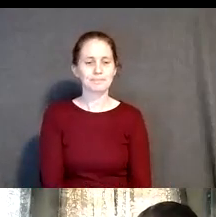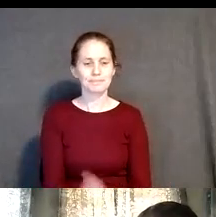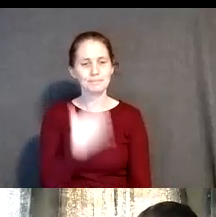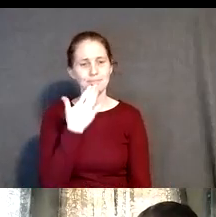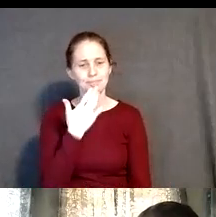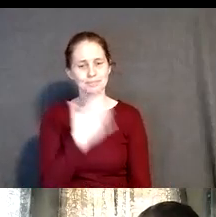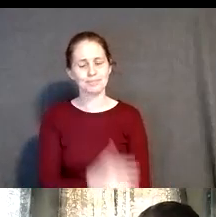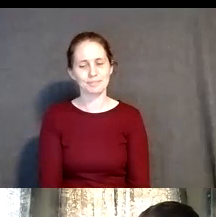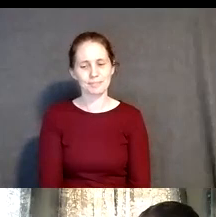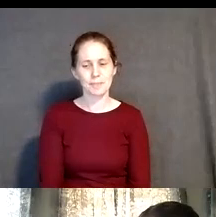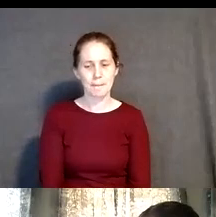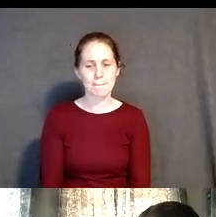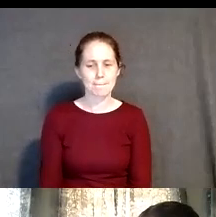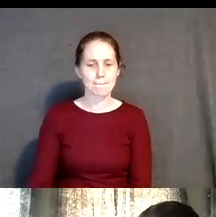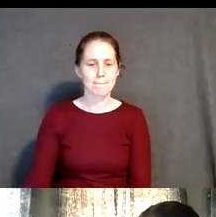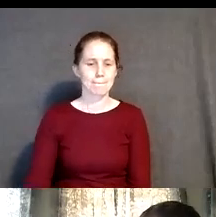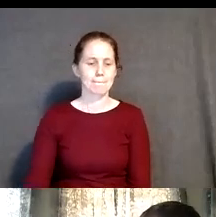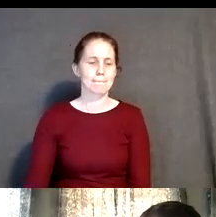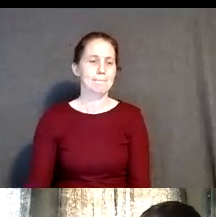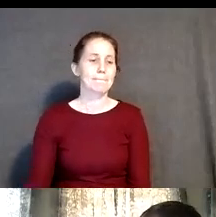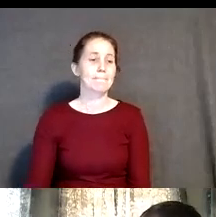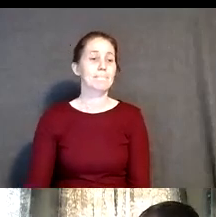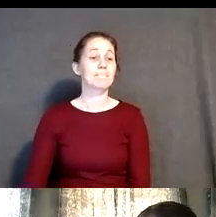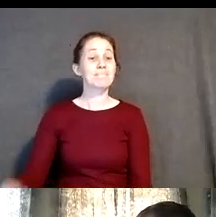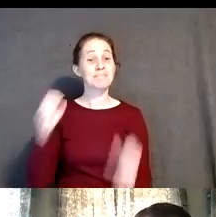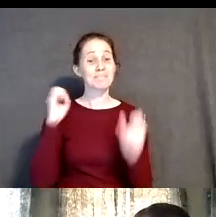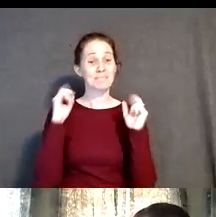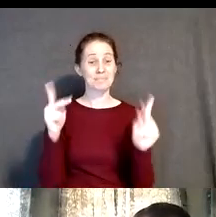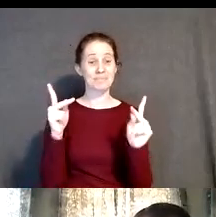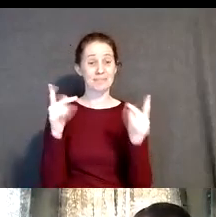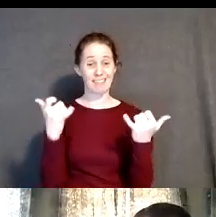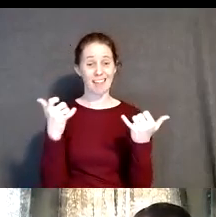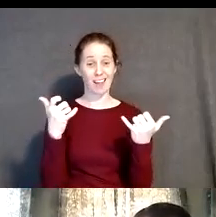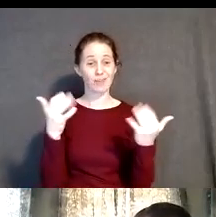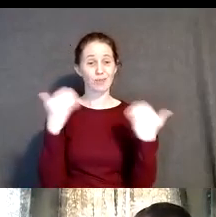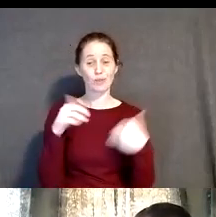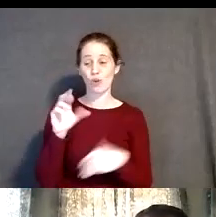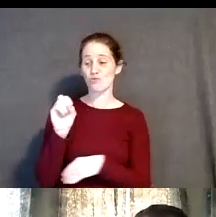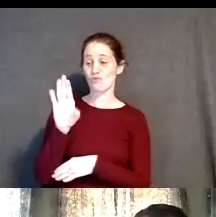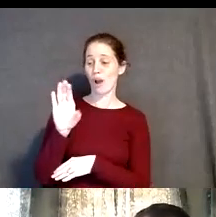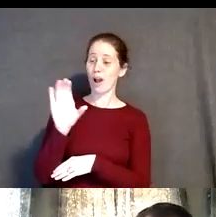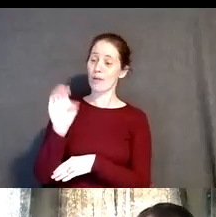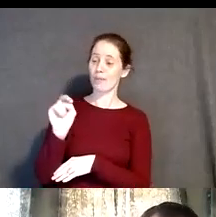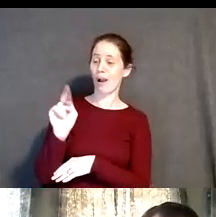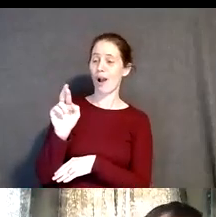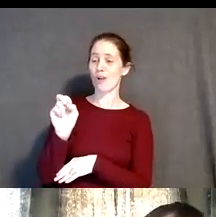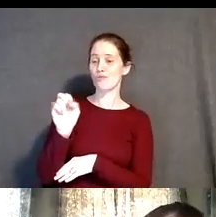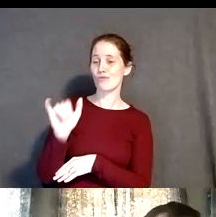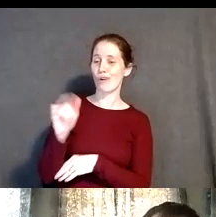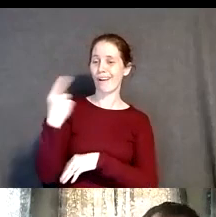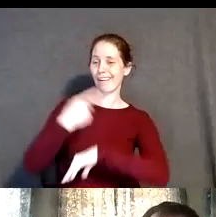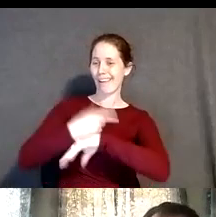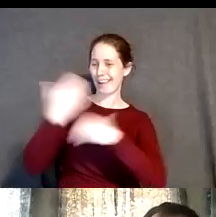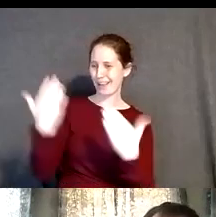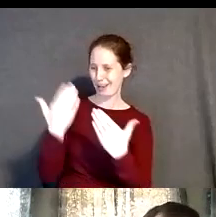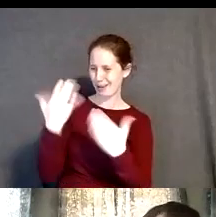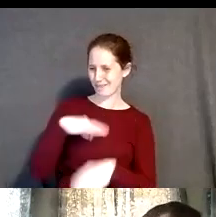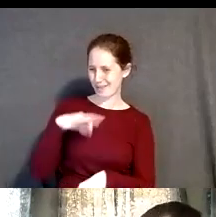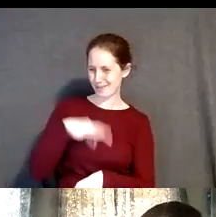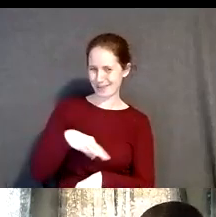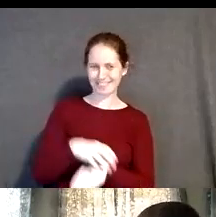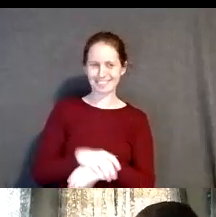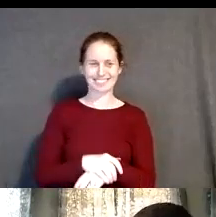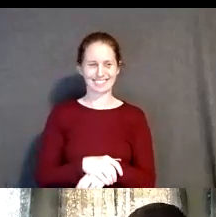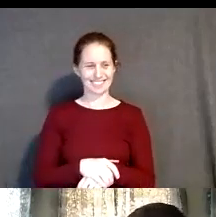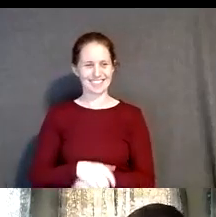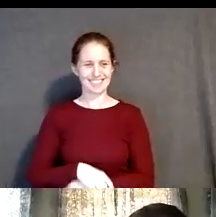you. All right. Well, it's Rob Conroy Day in the city of Pittsburgh. So go so cut funny. A